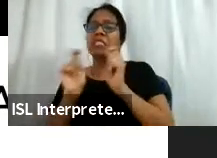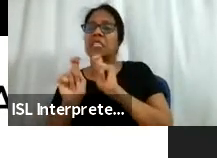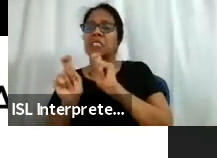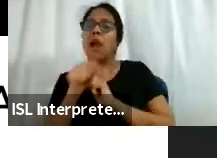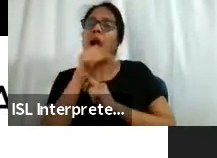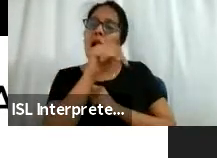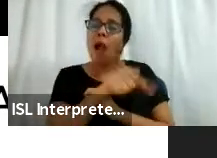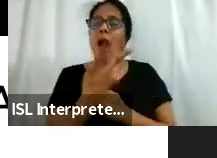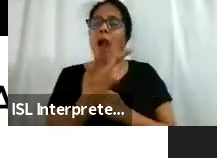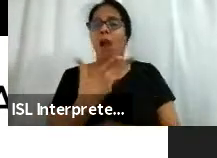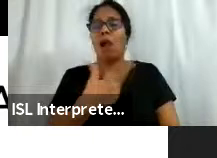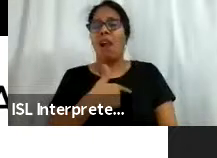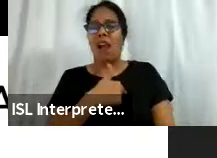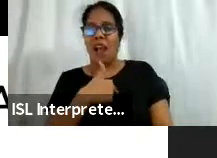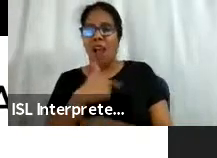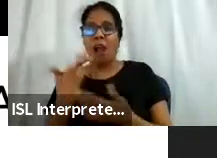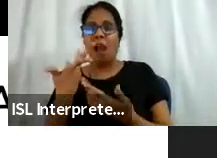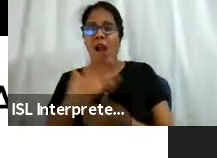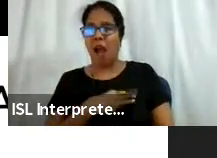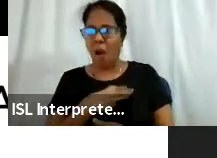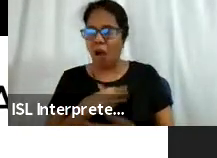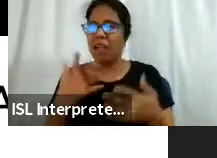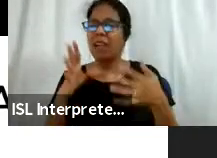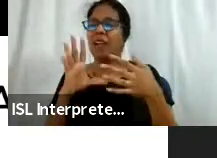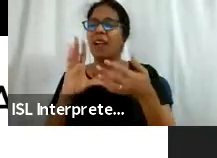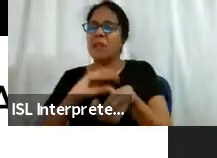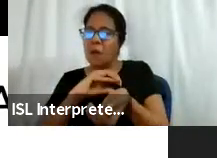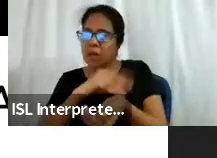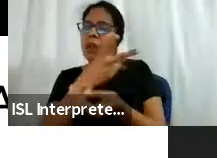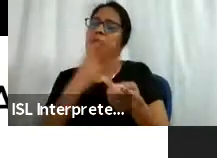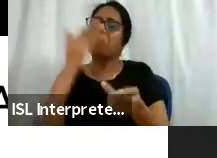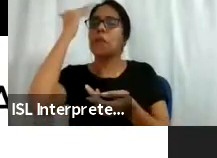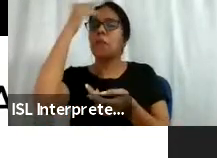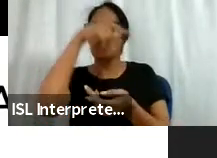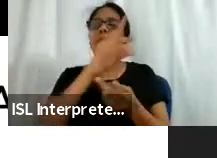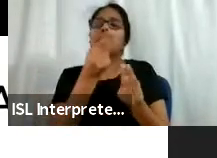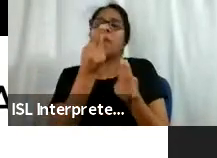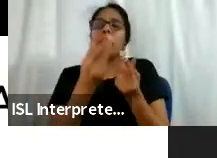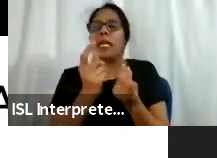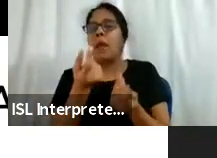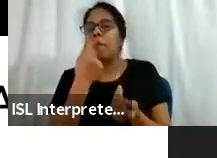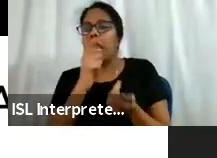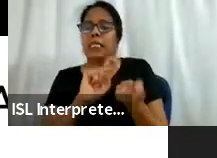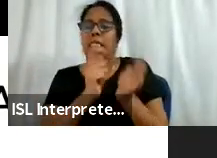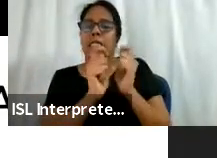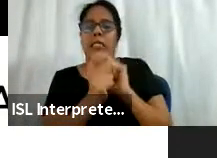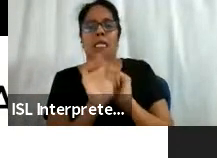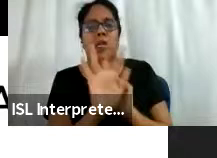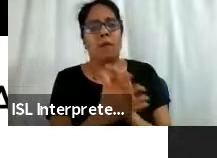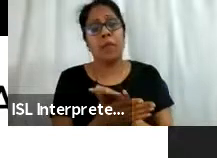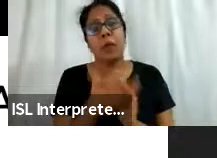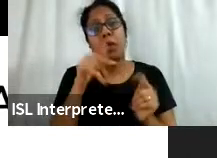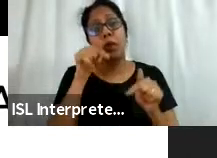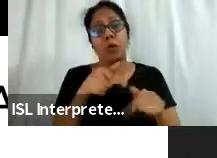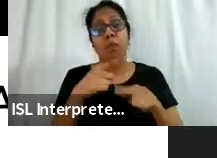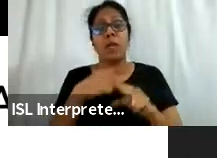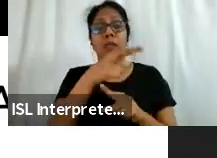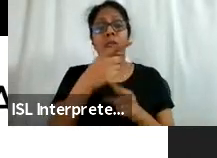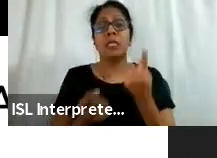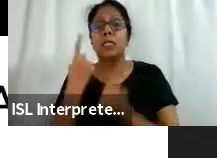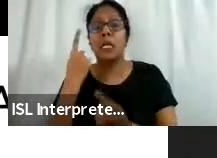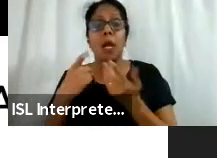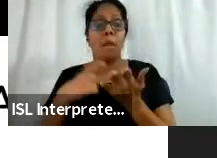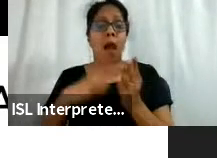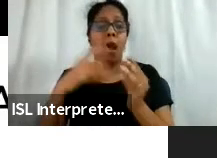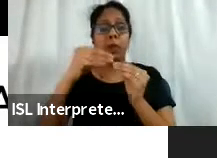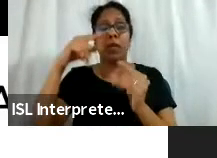would titrate the dose. So to do that, we also need to measure our BP twice a day if we've been hypotensive